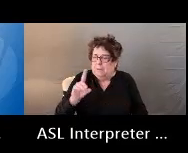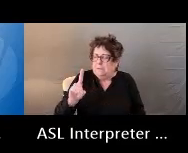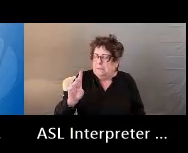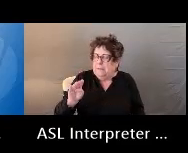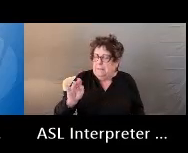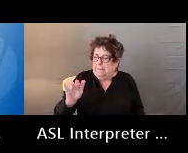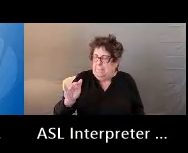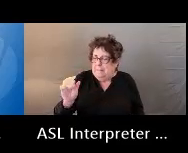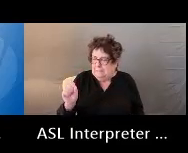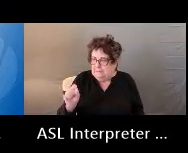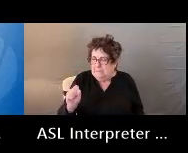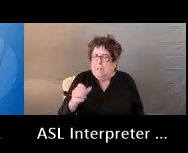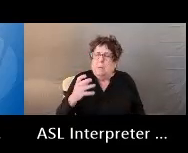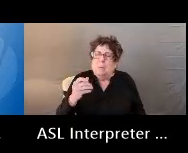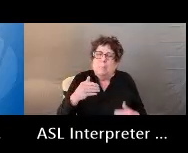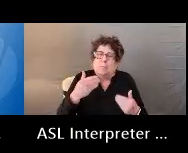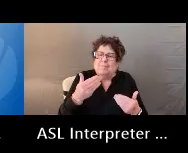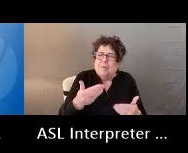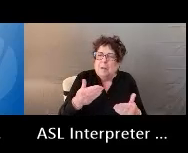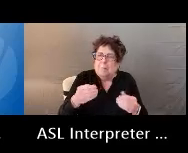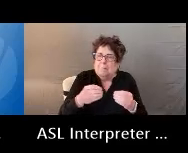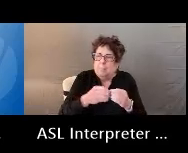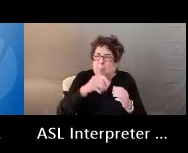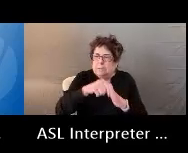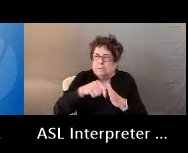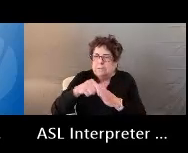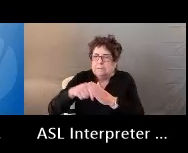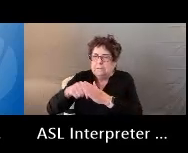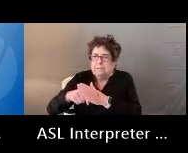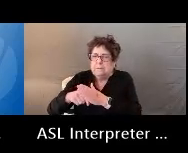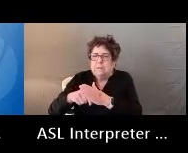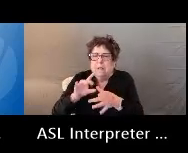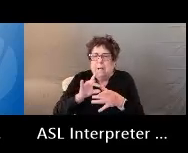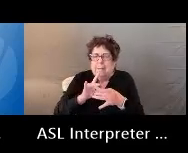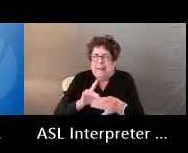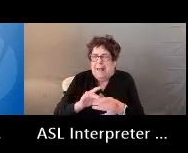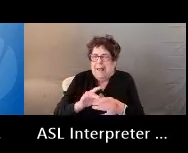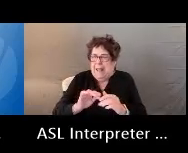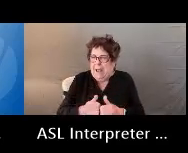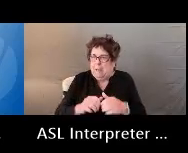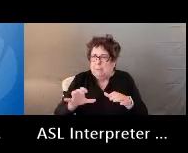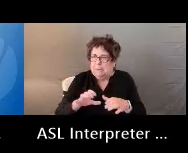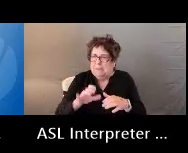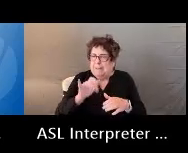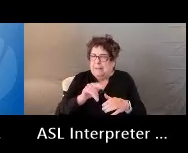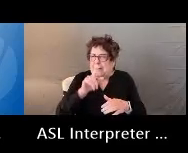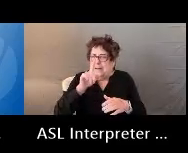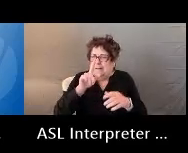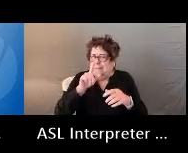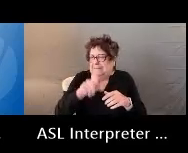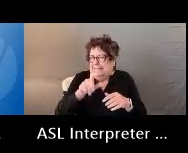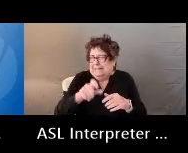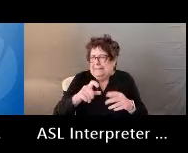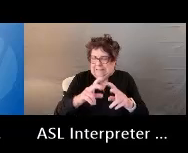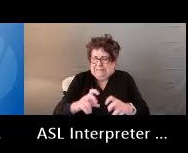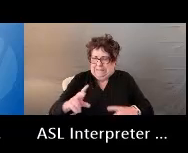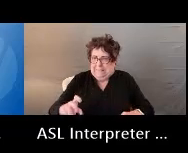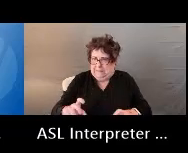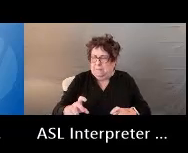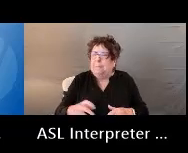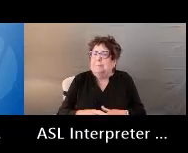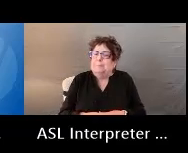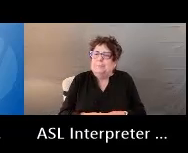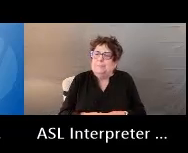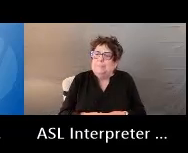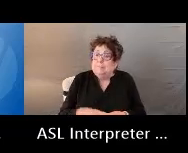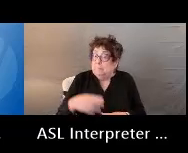details on the conducting of the needs assessment. Again, the purpose of the needs assessment is to help